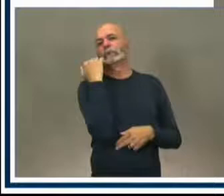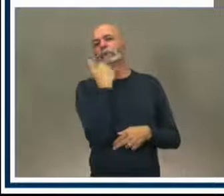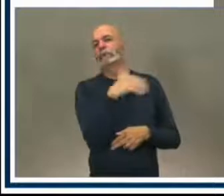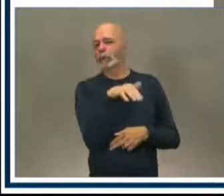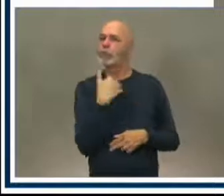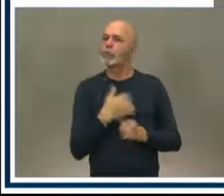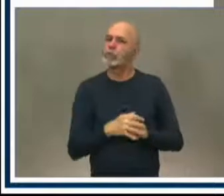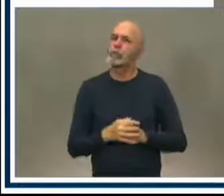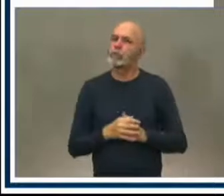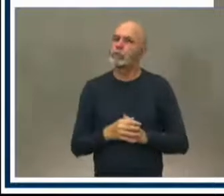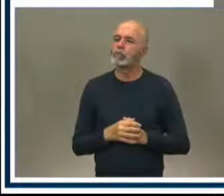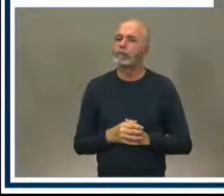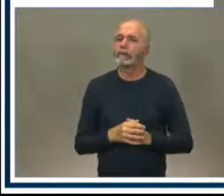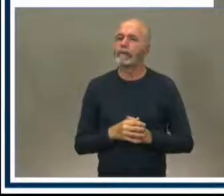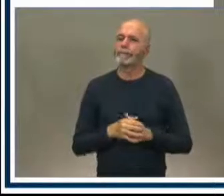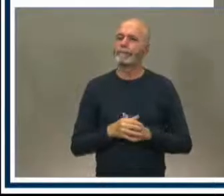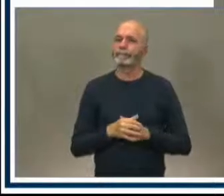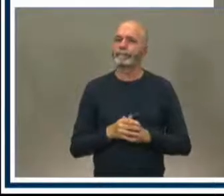them.